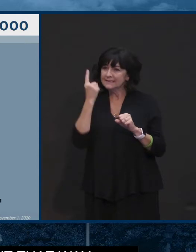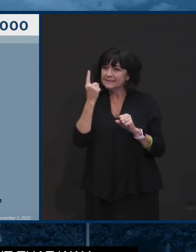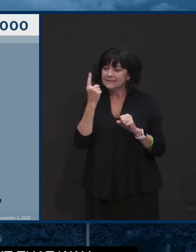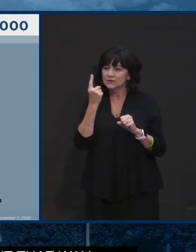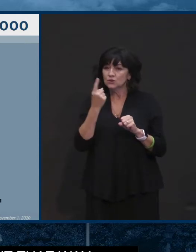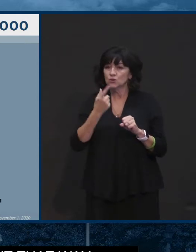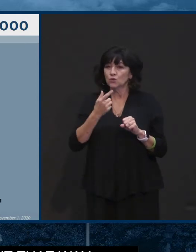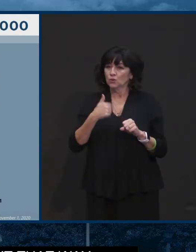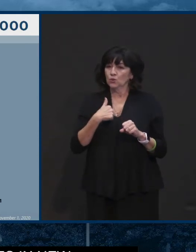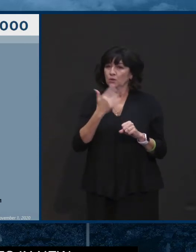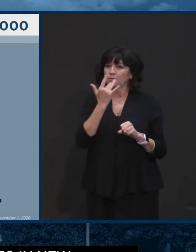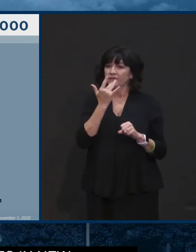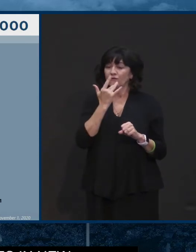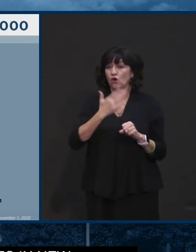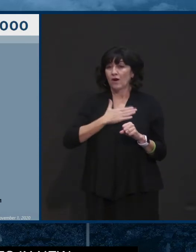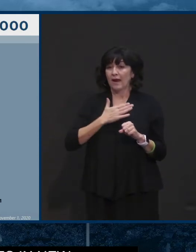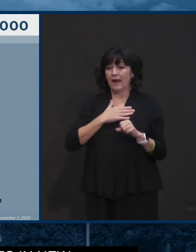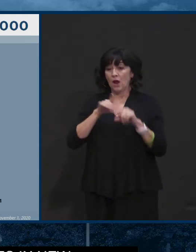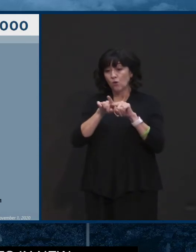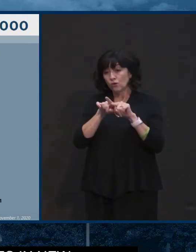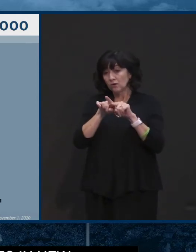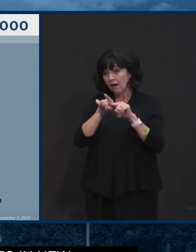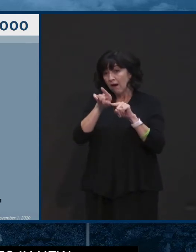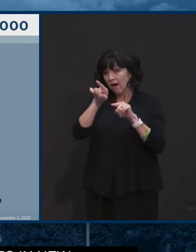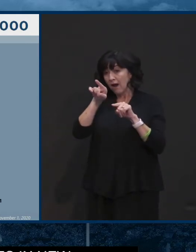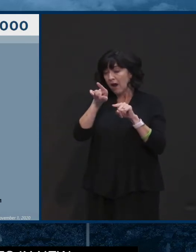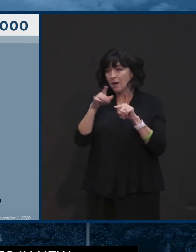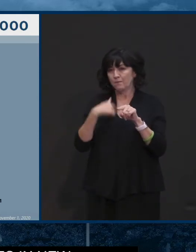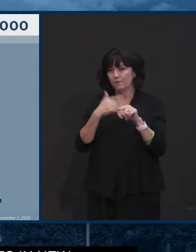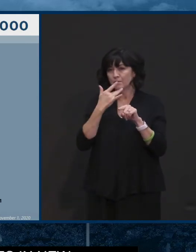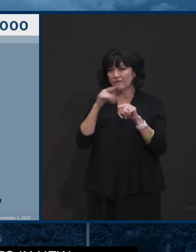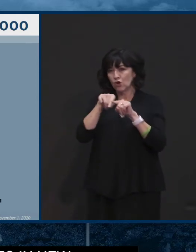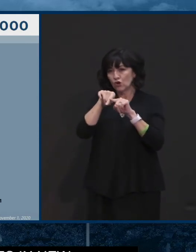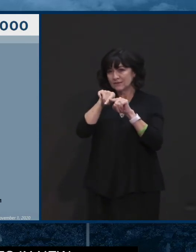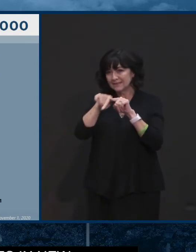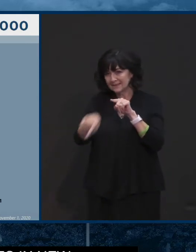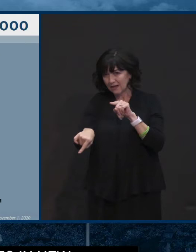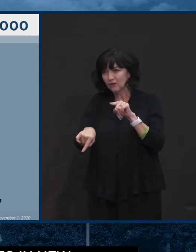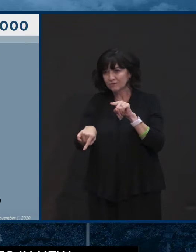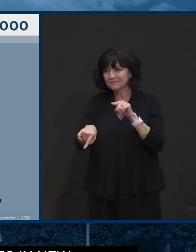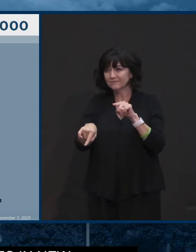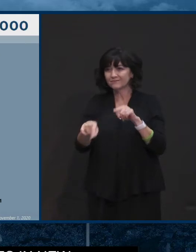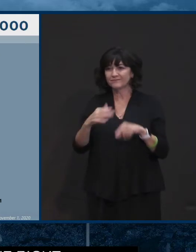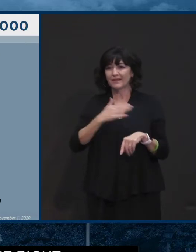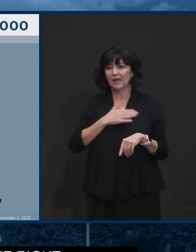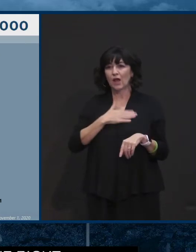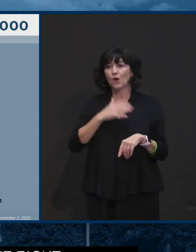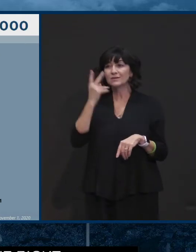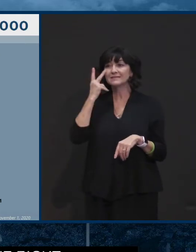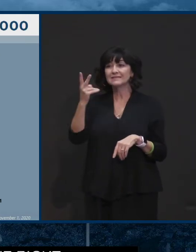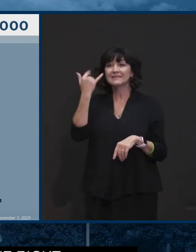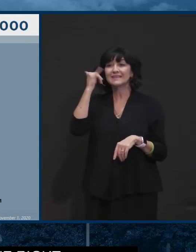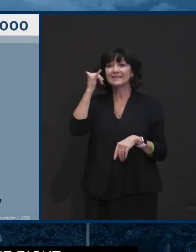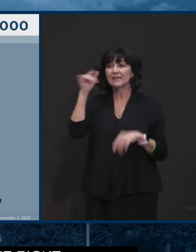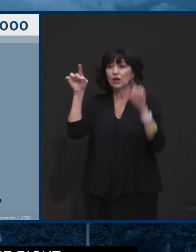down on that arrow, but you can see us there with the yellow bracket, kind of in the middle of the East